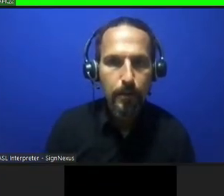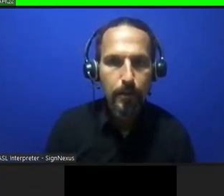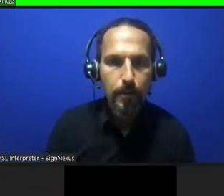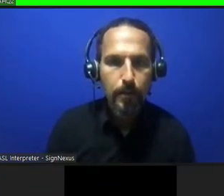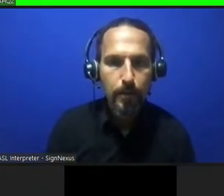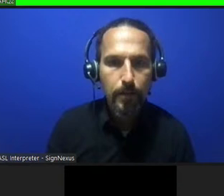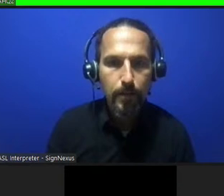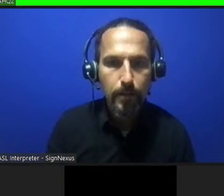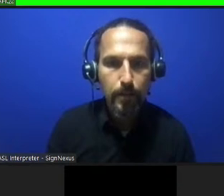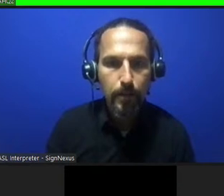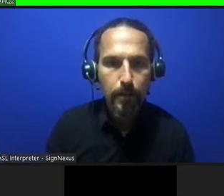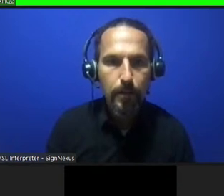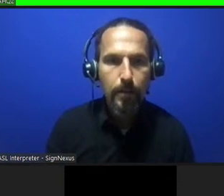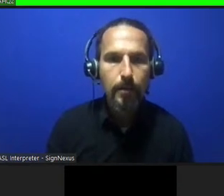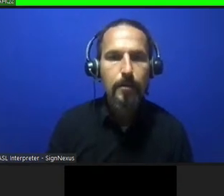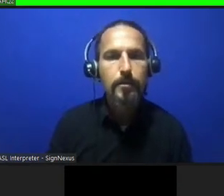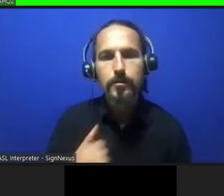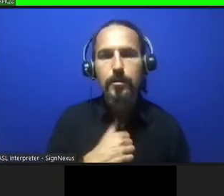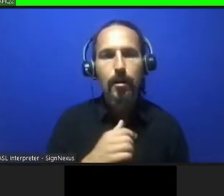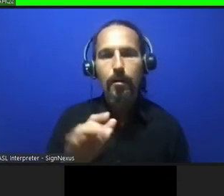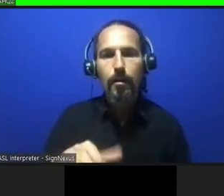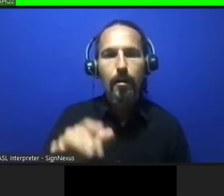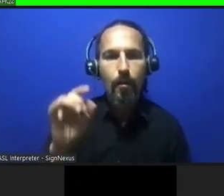so we've got a very bad